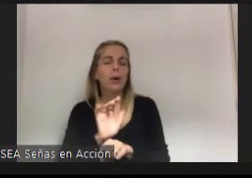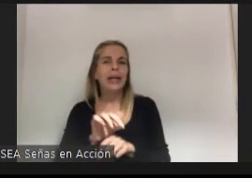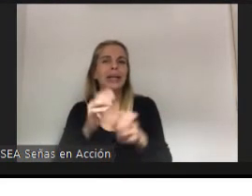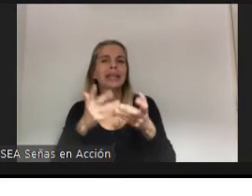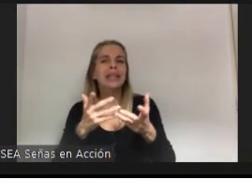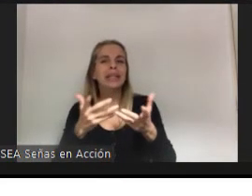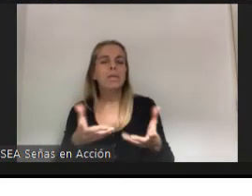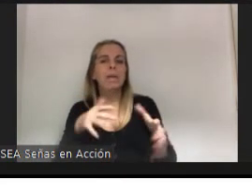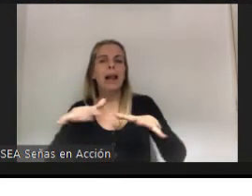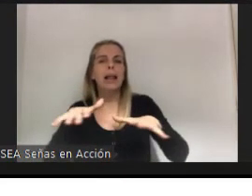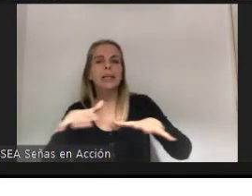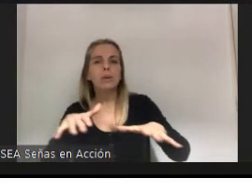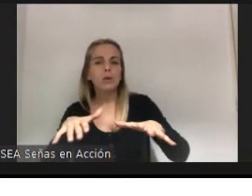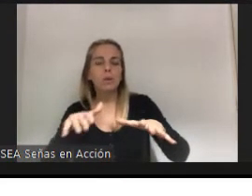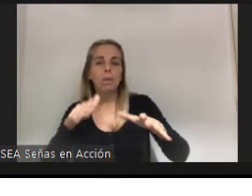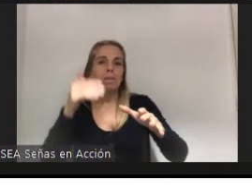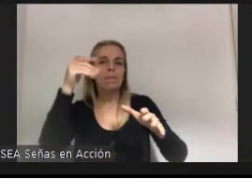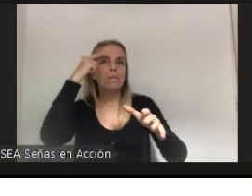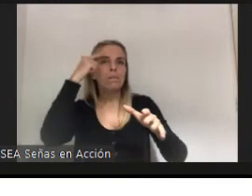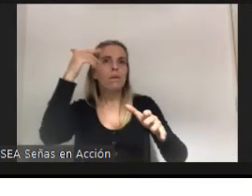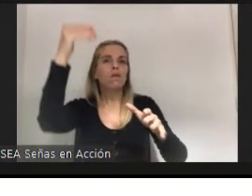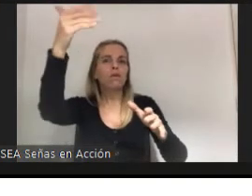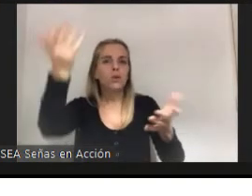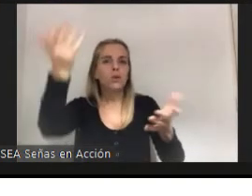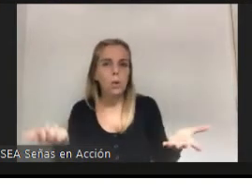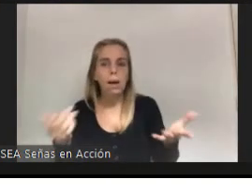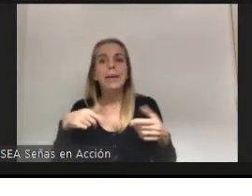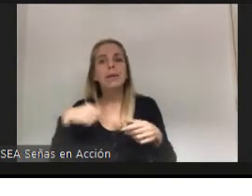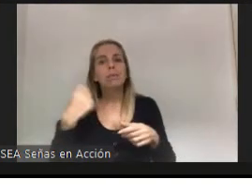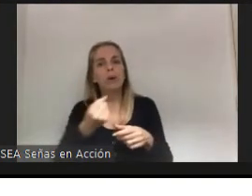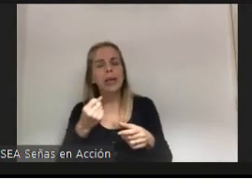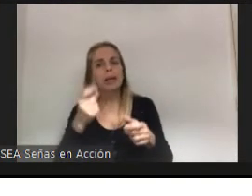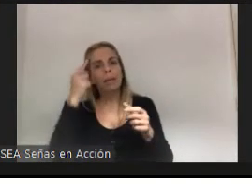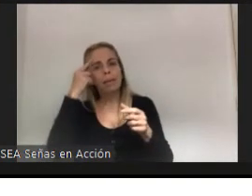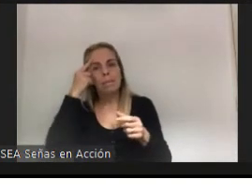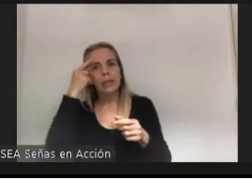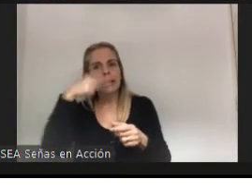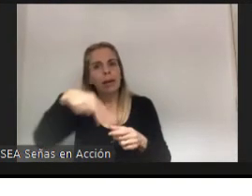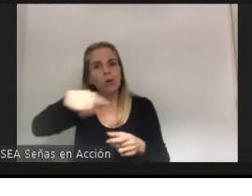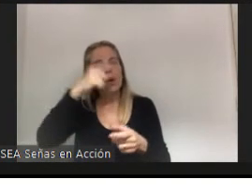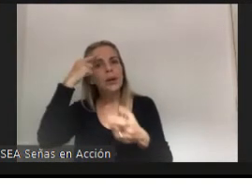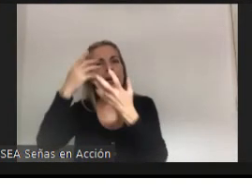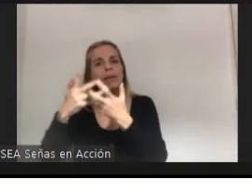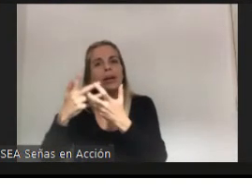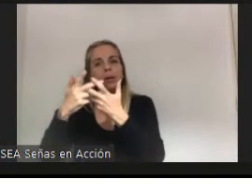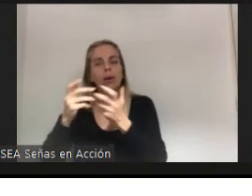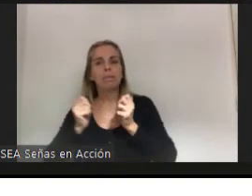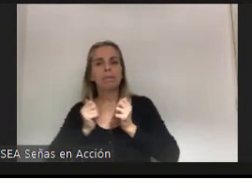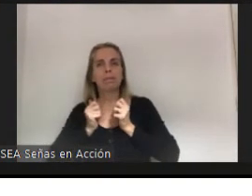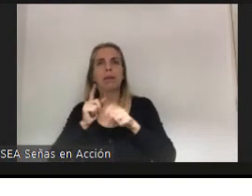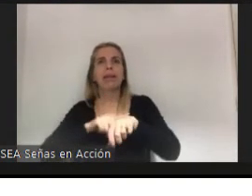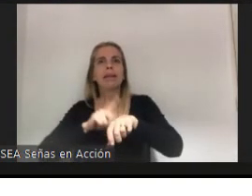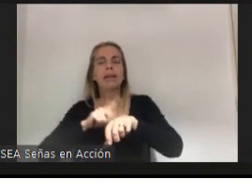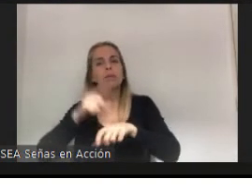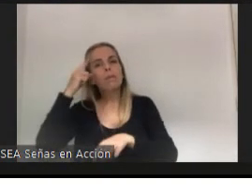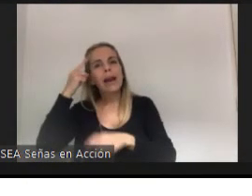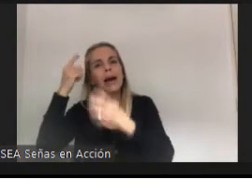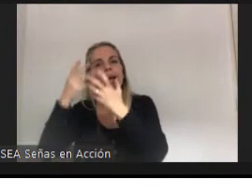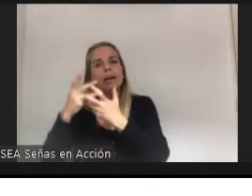crossed the limits in the system, and it's an invitation for us to sit down and think.